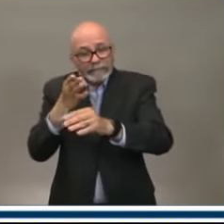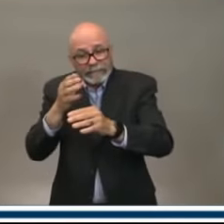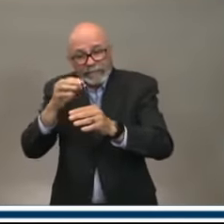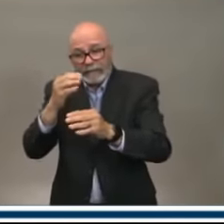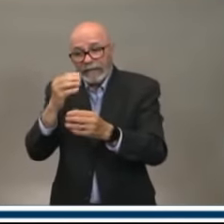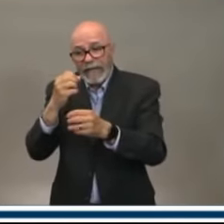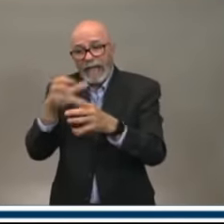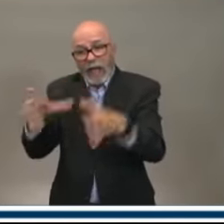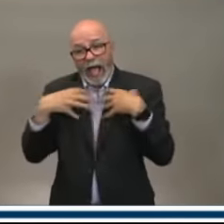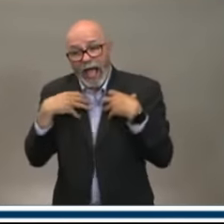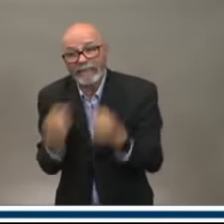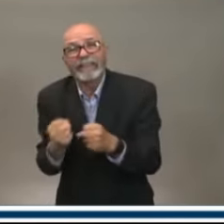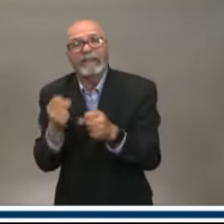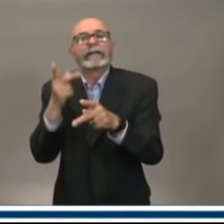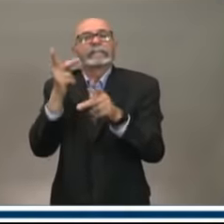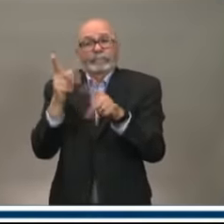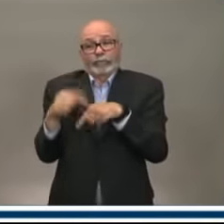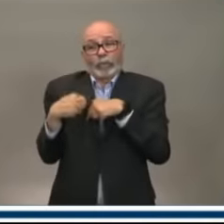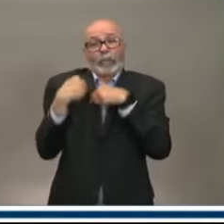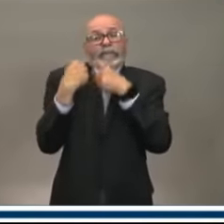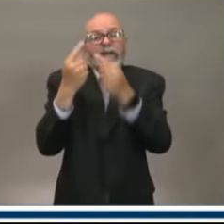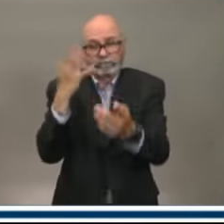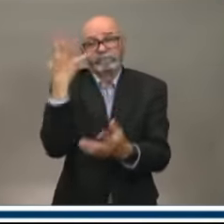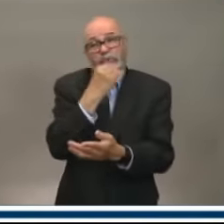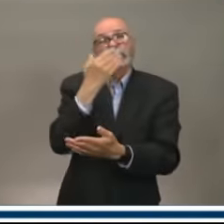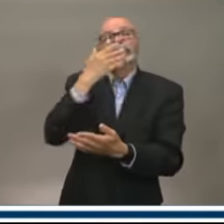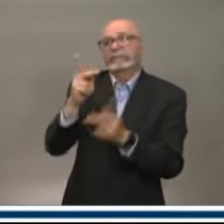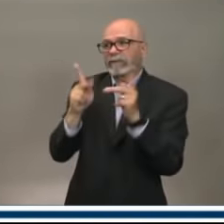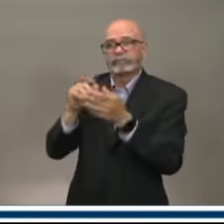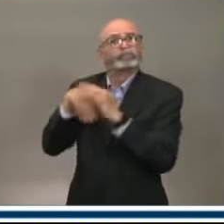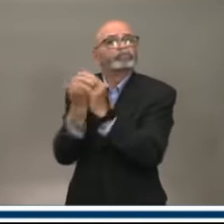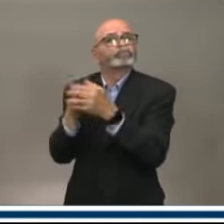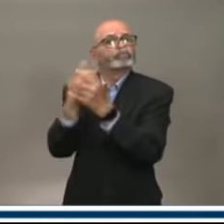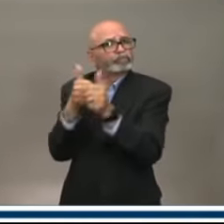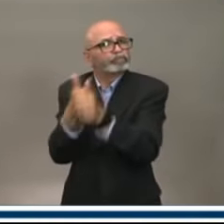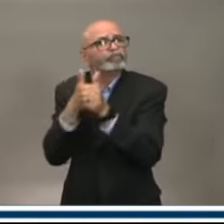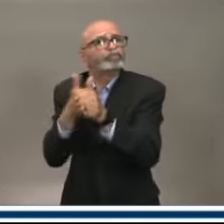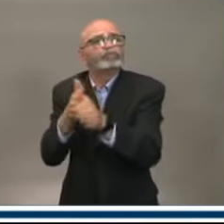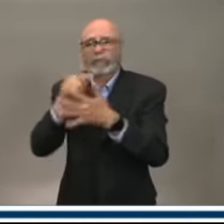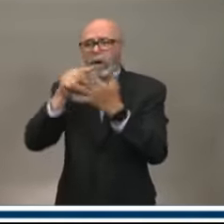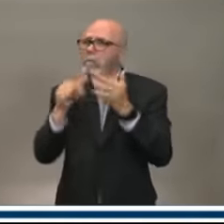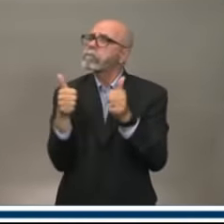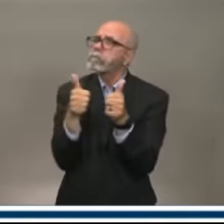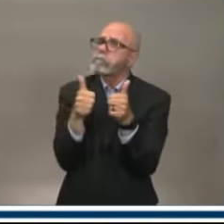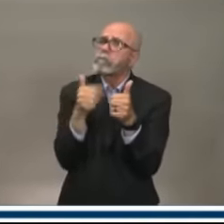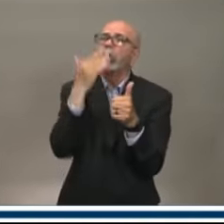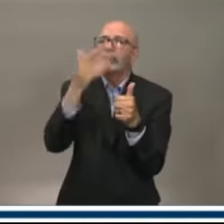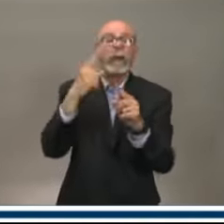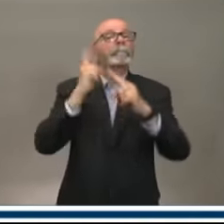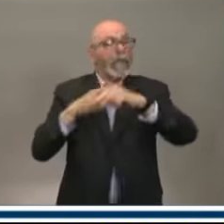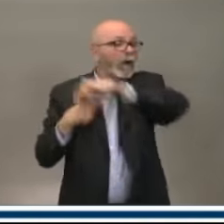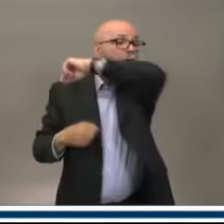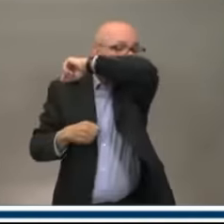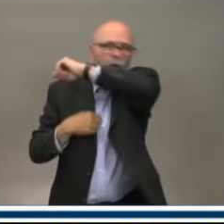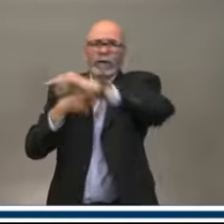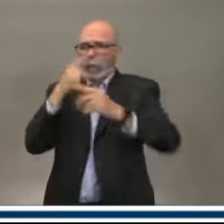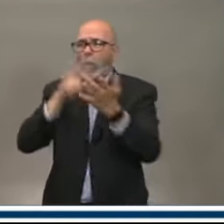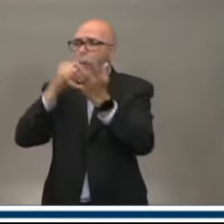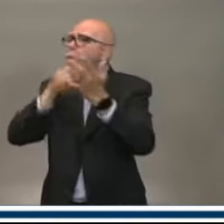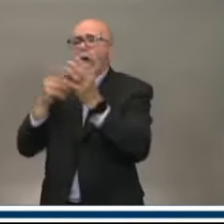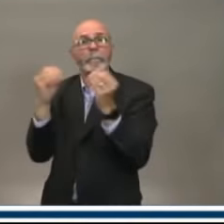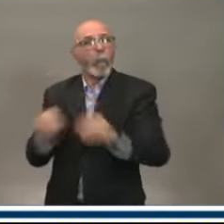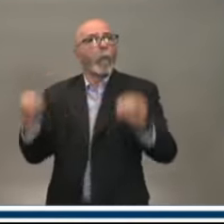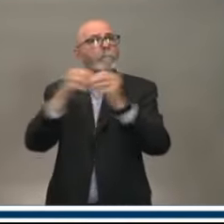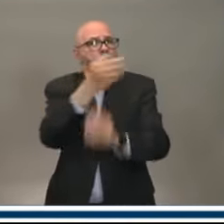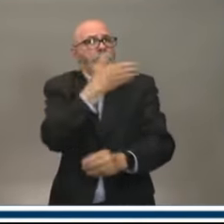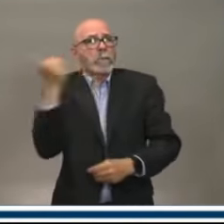continue things like good frequent hand washing, coughing or sneezing into the crook of your elbow, sneeze in the sleeve, cough in the trough, we